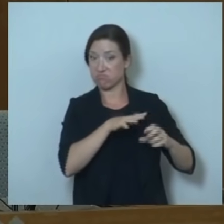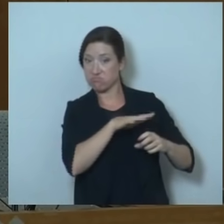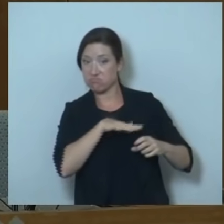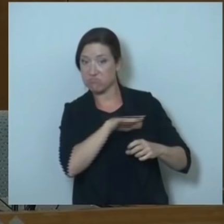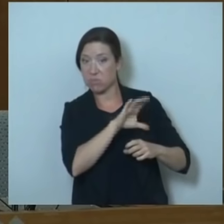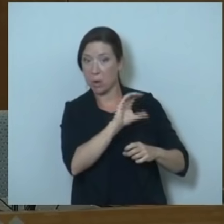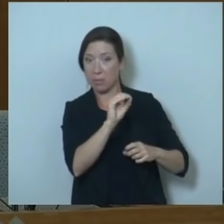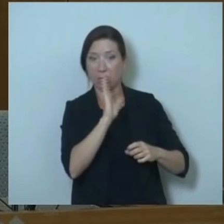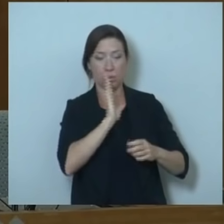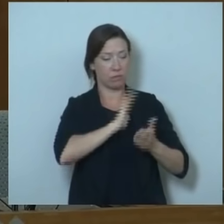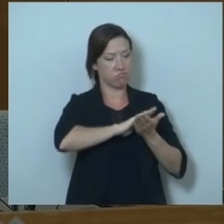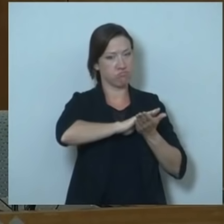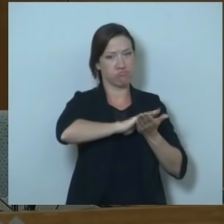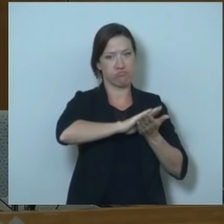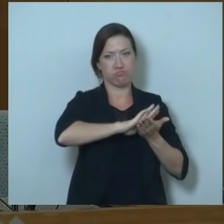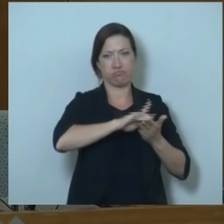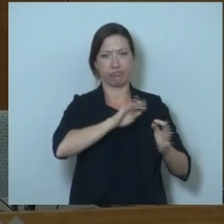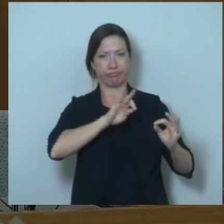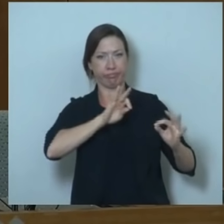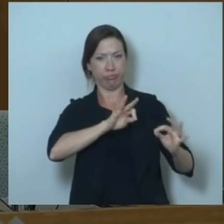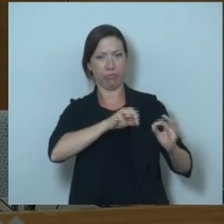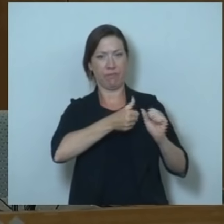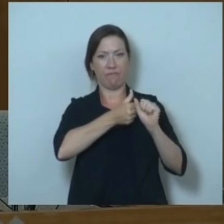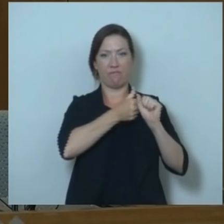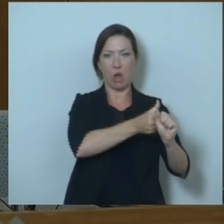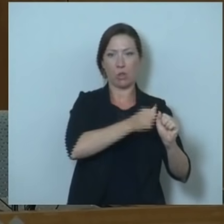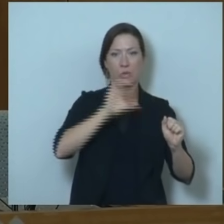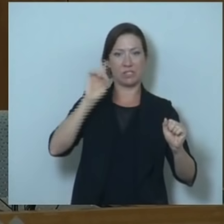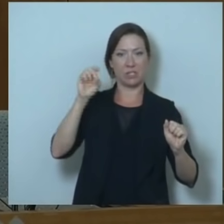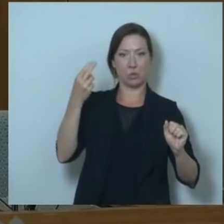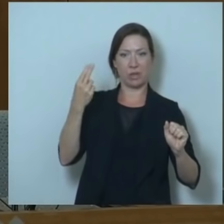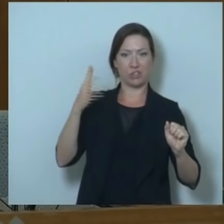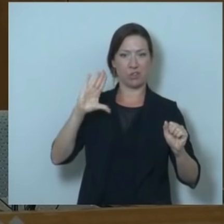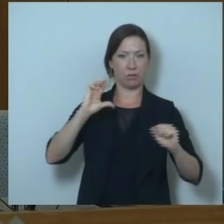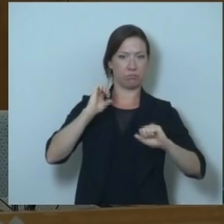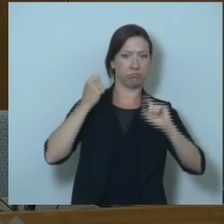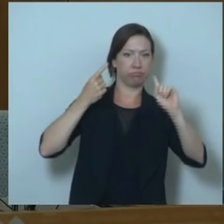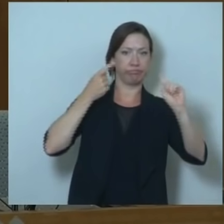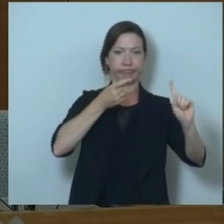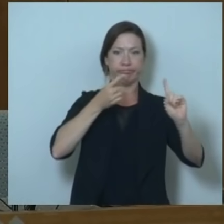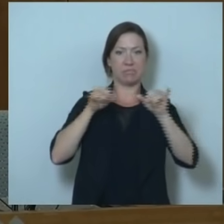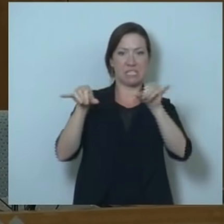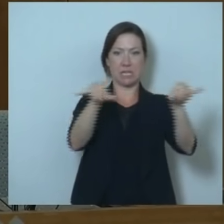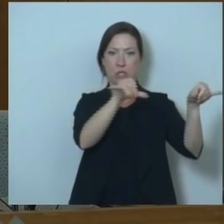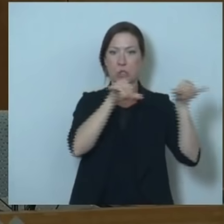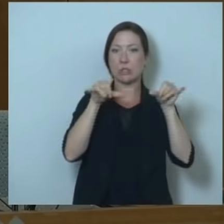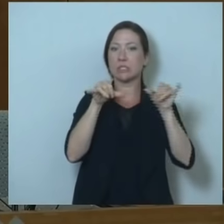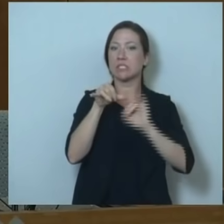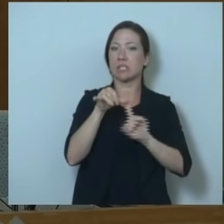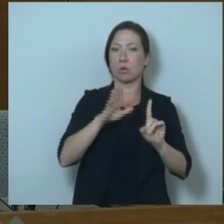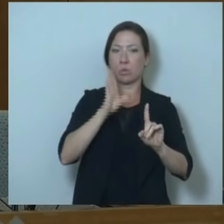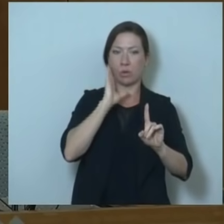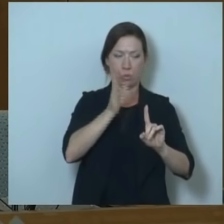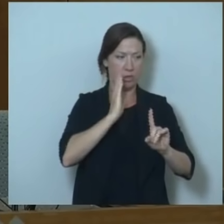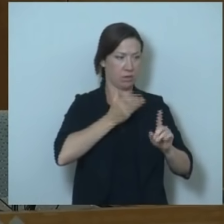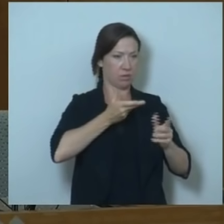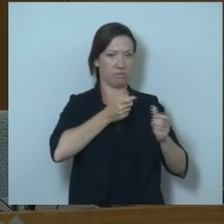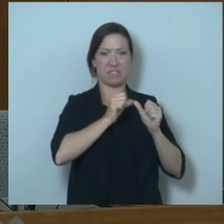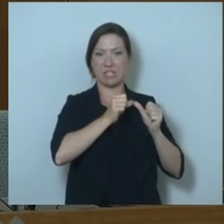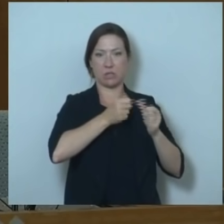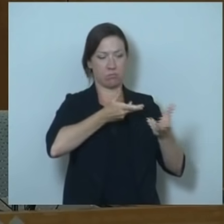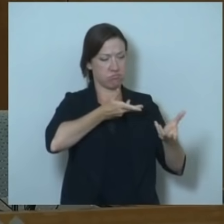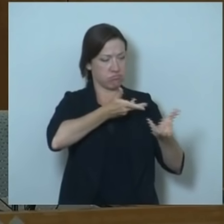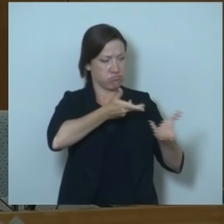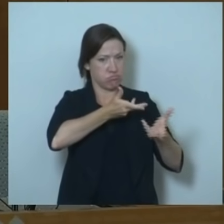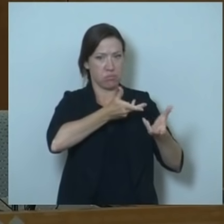Health, and we will have a reopening plan with them going forward so that the social distancing can be